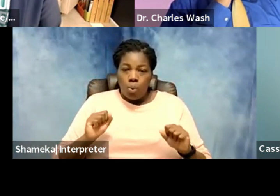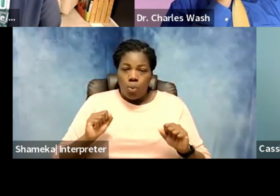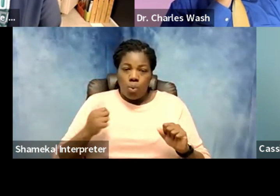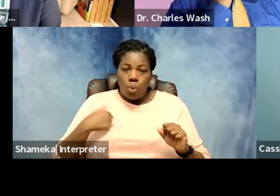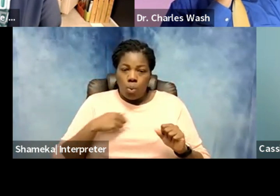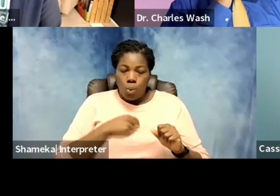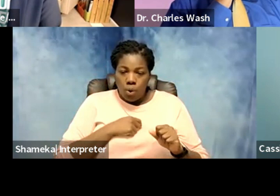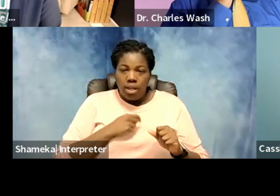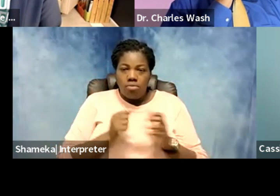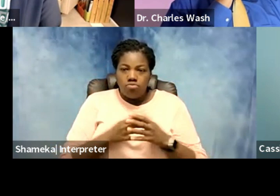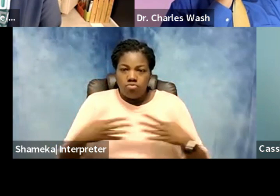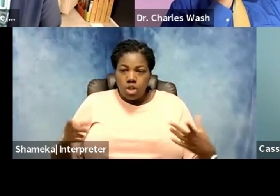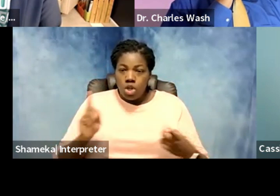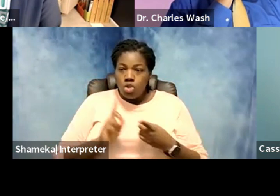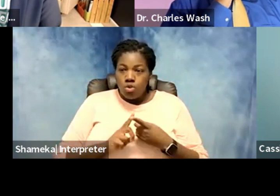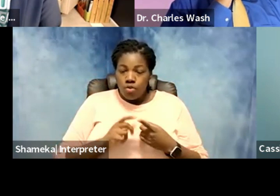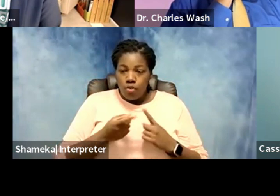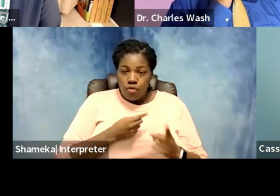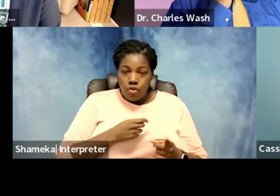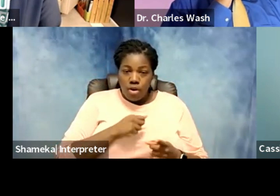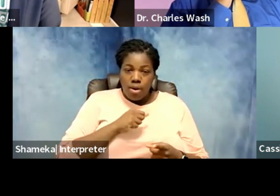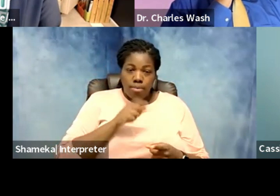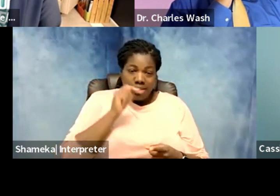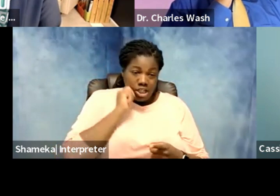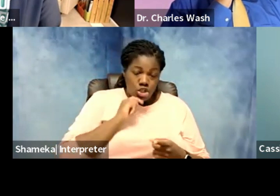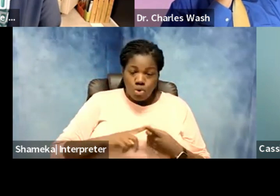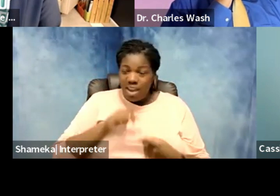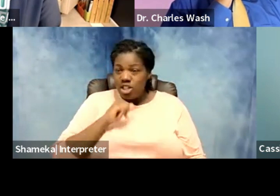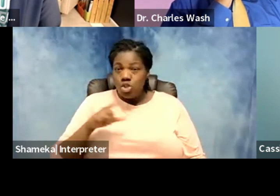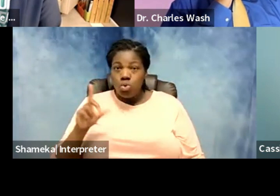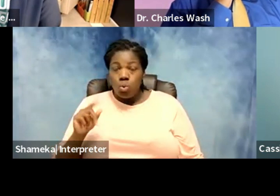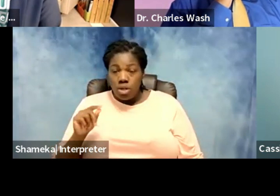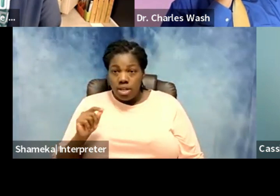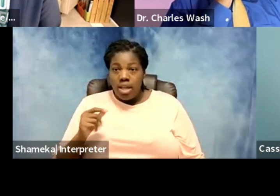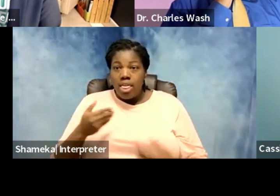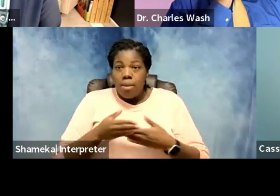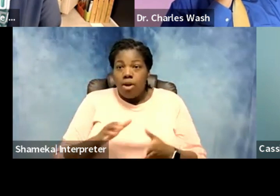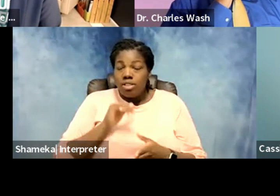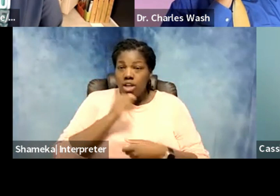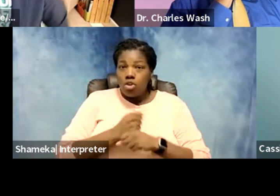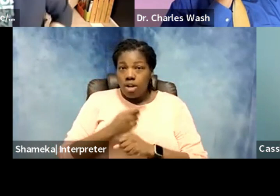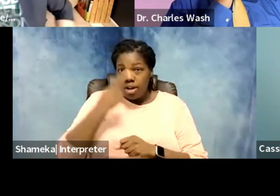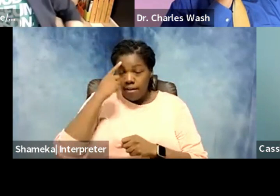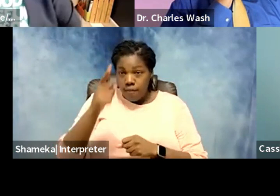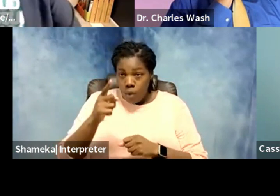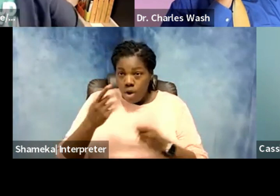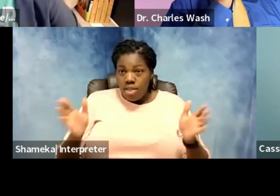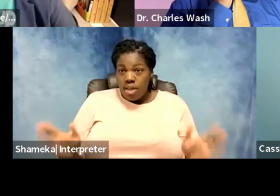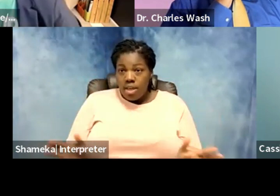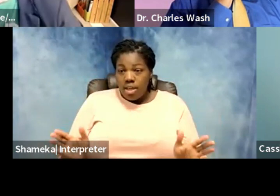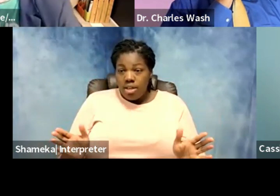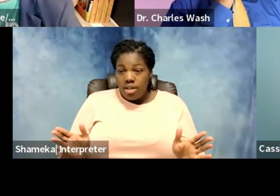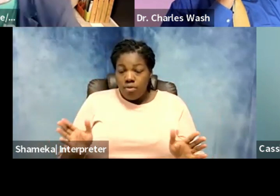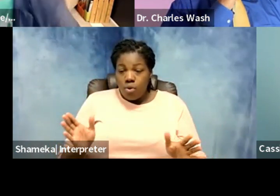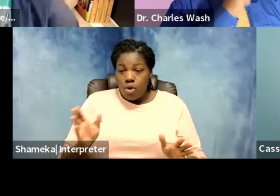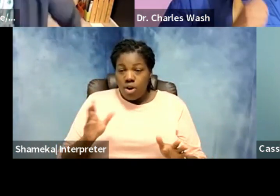teenagers up to 20 years old, to really engage them. And although the boxes weren't even created for the engagement of 20-year-olds, it